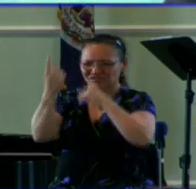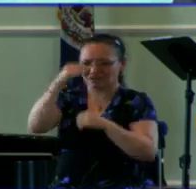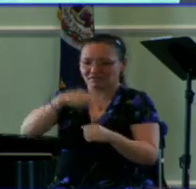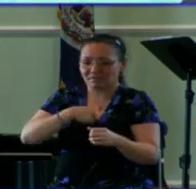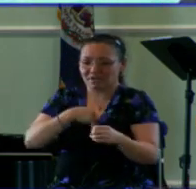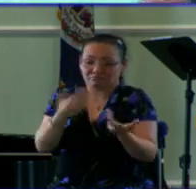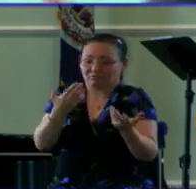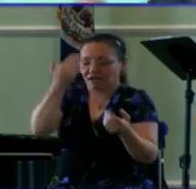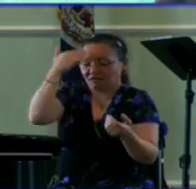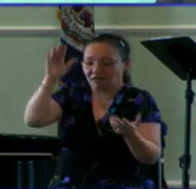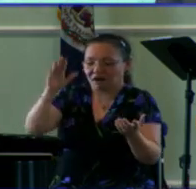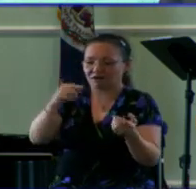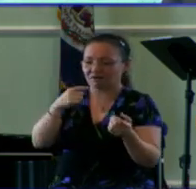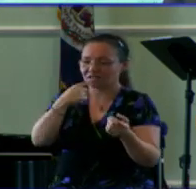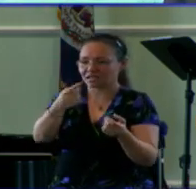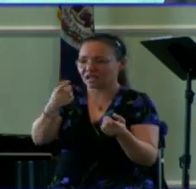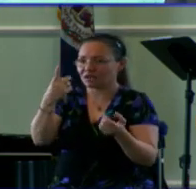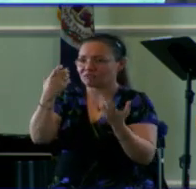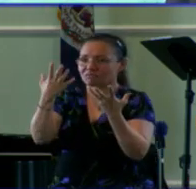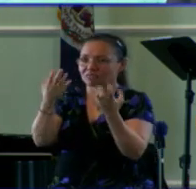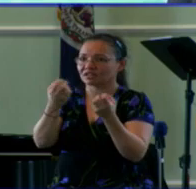know. He says that he wants to talk to you."